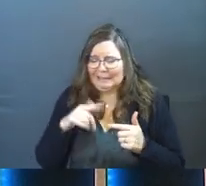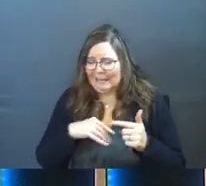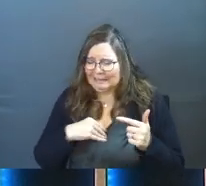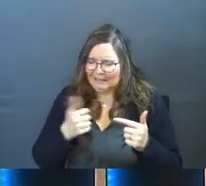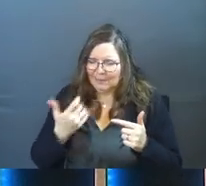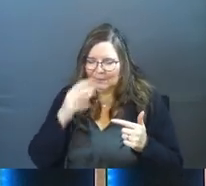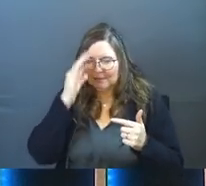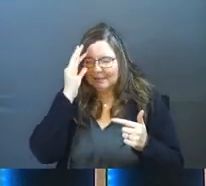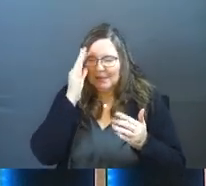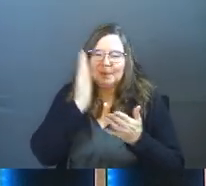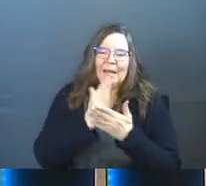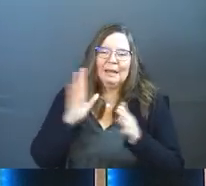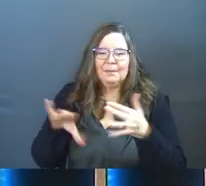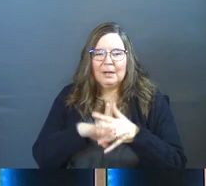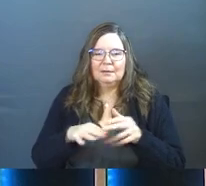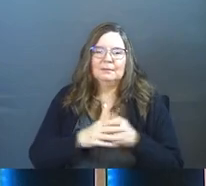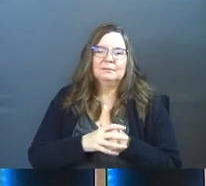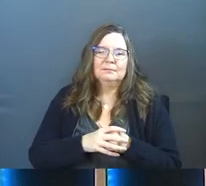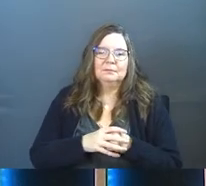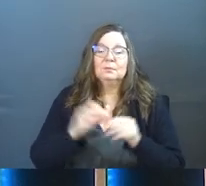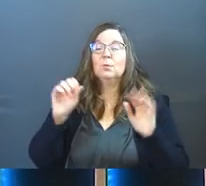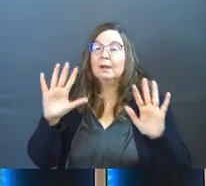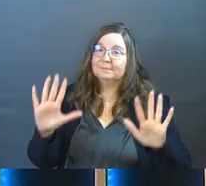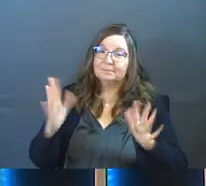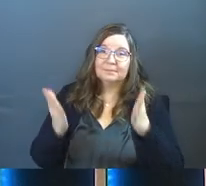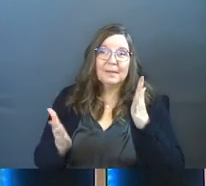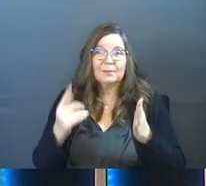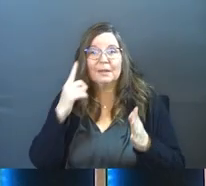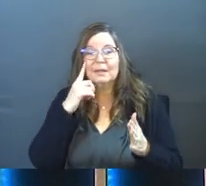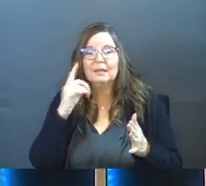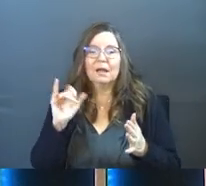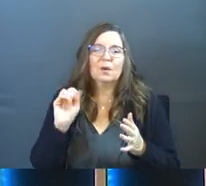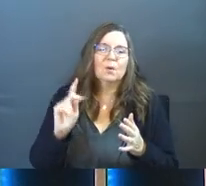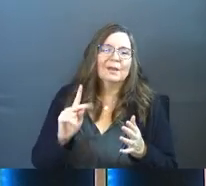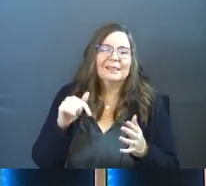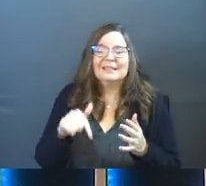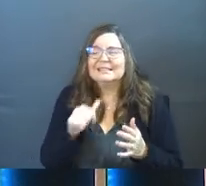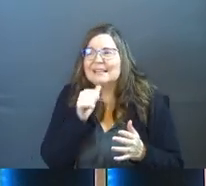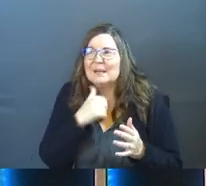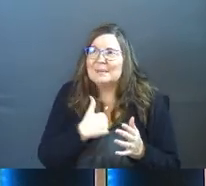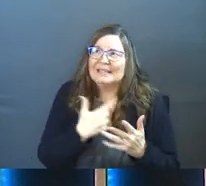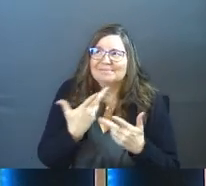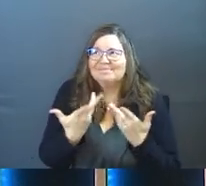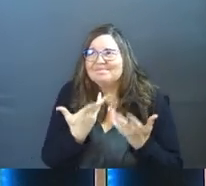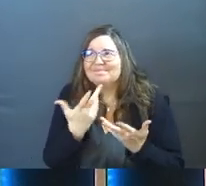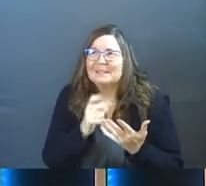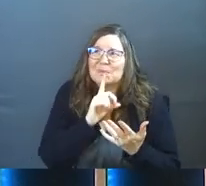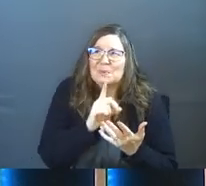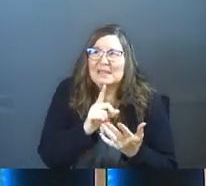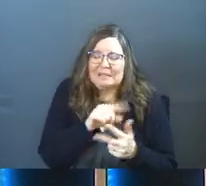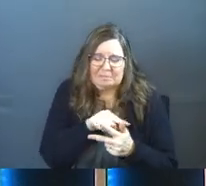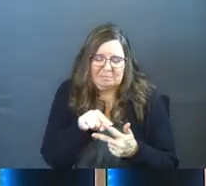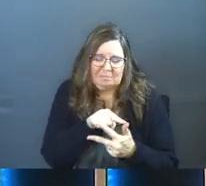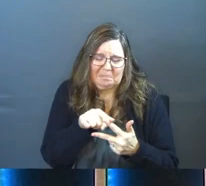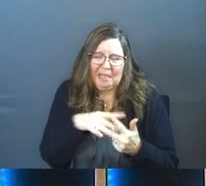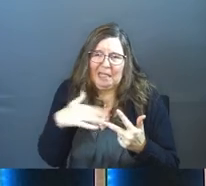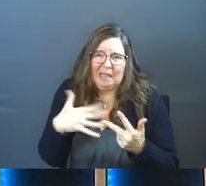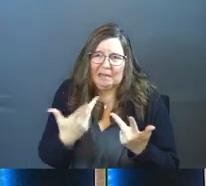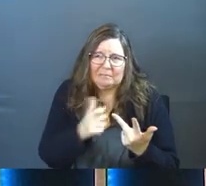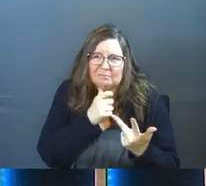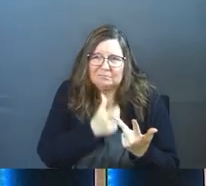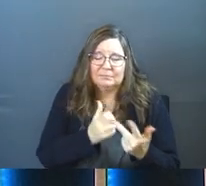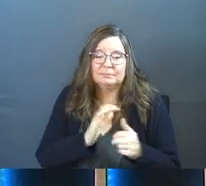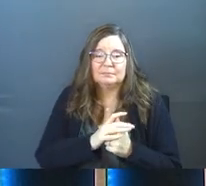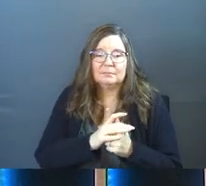another one. Can we stop? I need a break. So maybe you guys are thinking though, like, okay, so this isn't me. Like I'm not really any of these things, right?